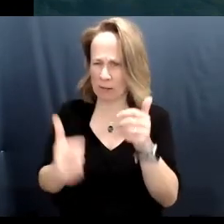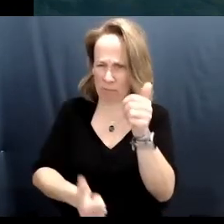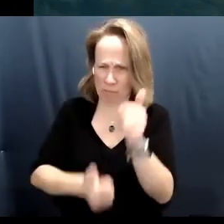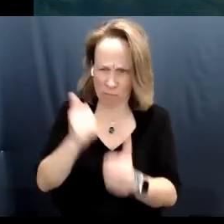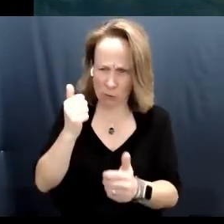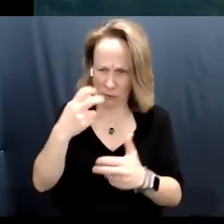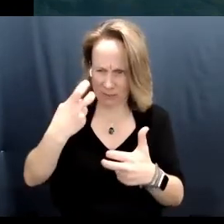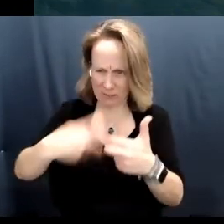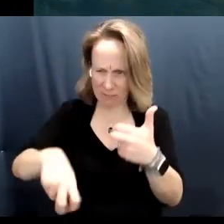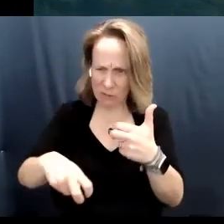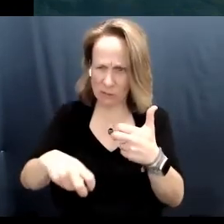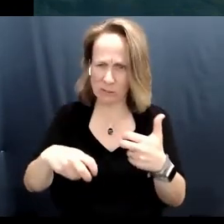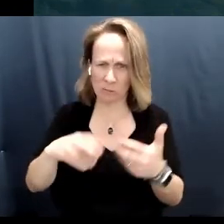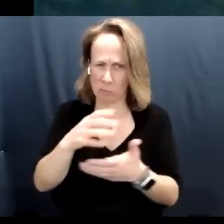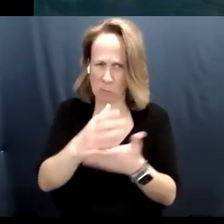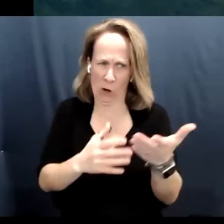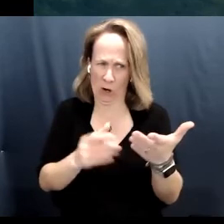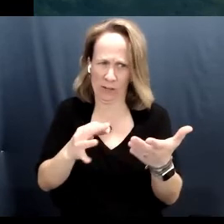violence support group?